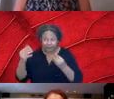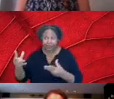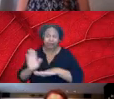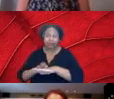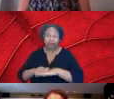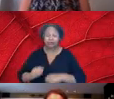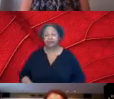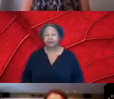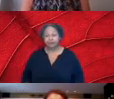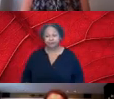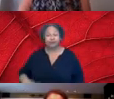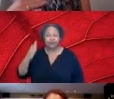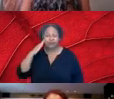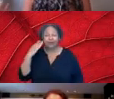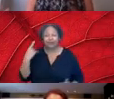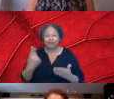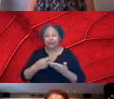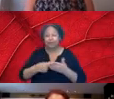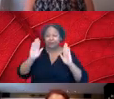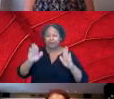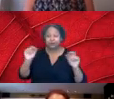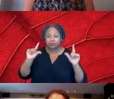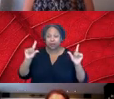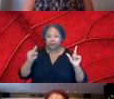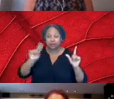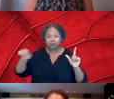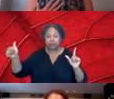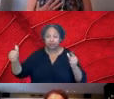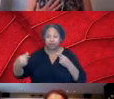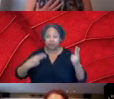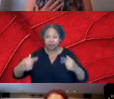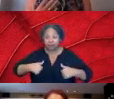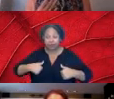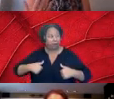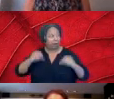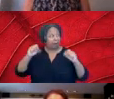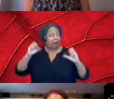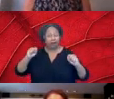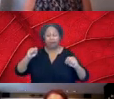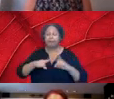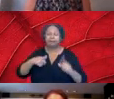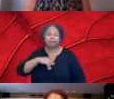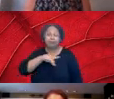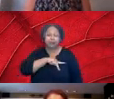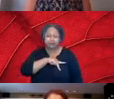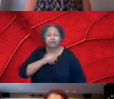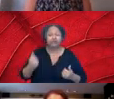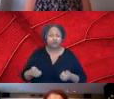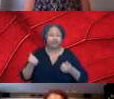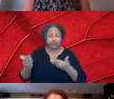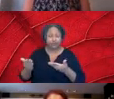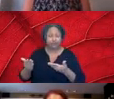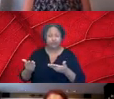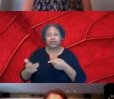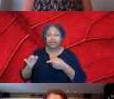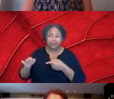it's a wonderful surprise for someone to find out that they've been nominated, but I personally would recommend telling